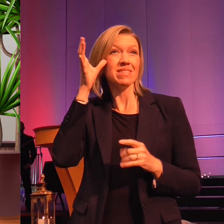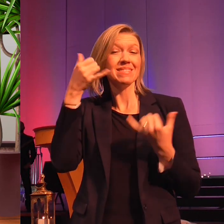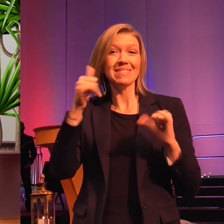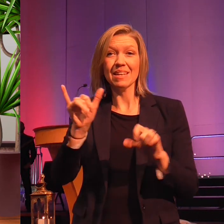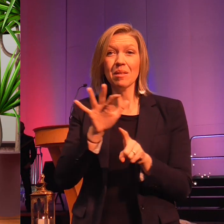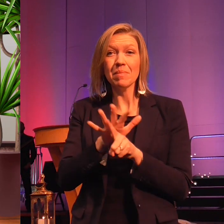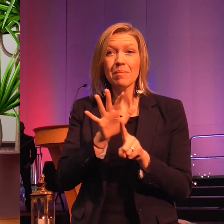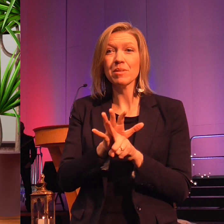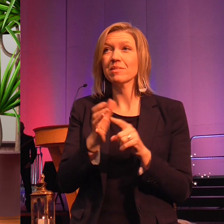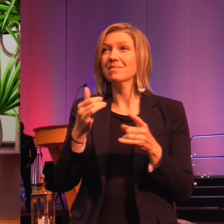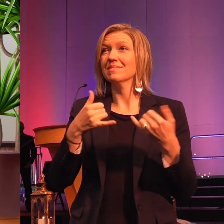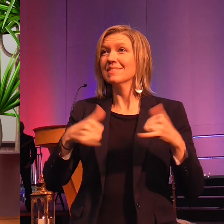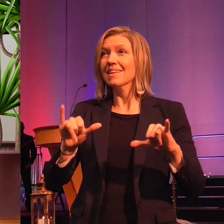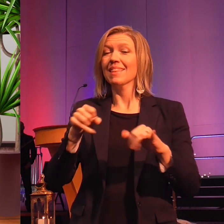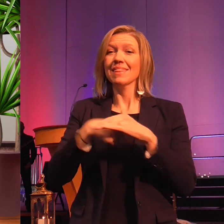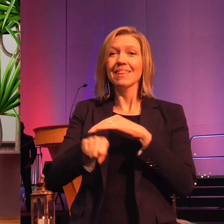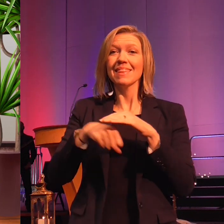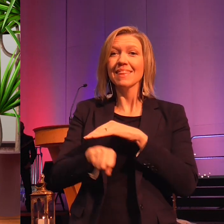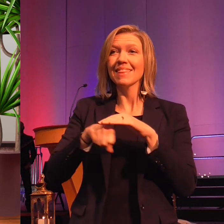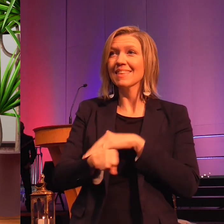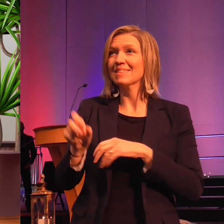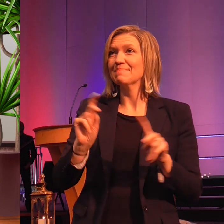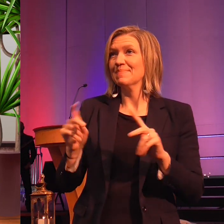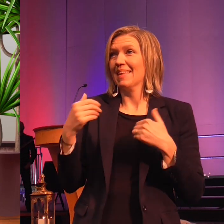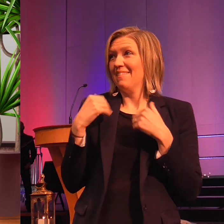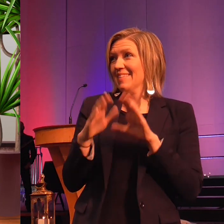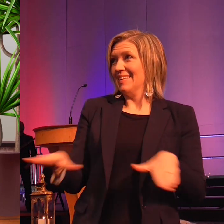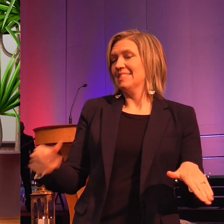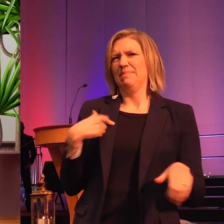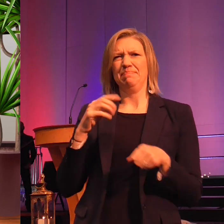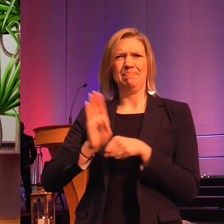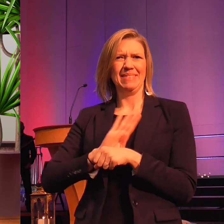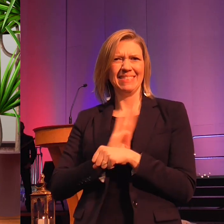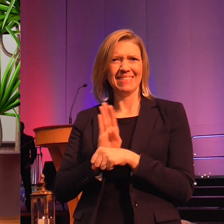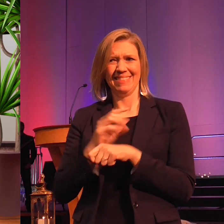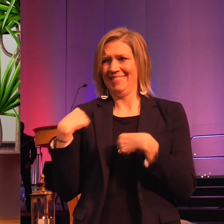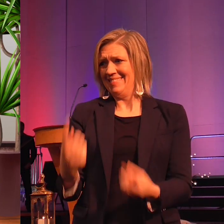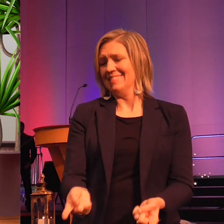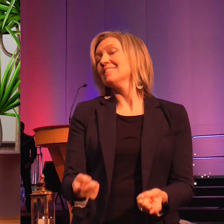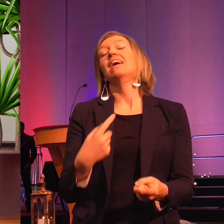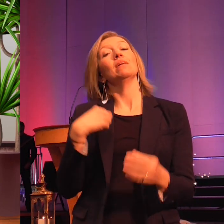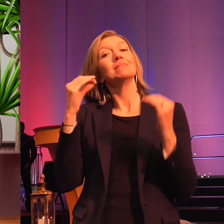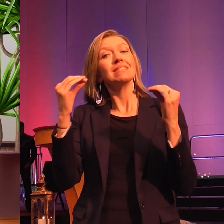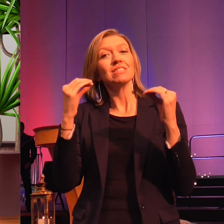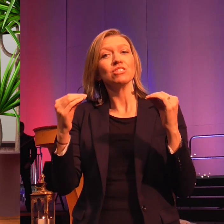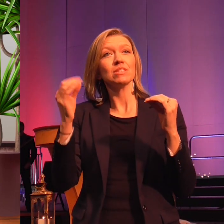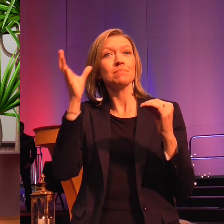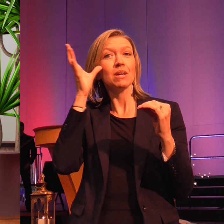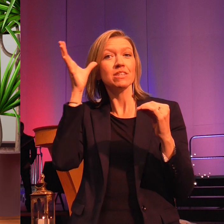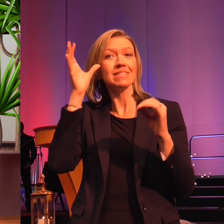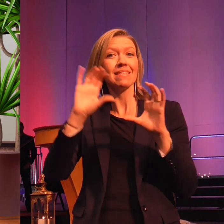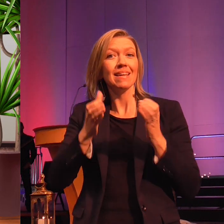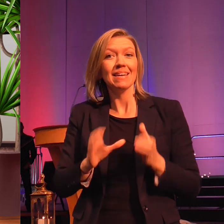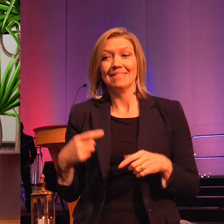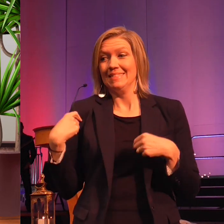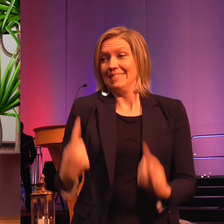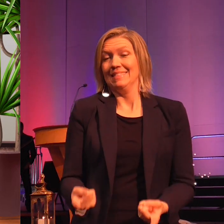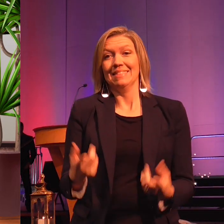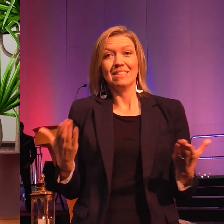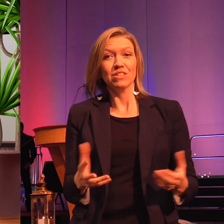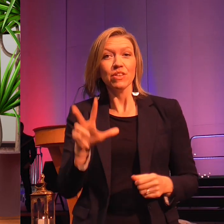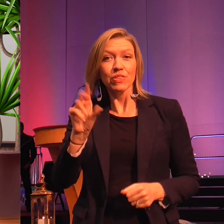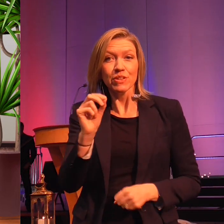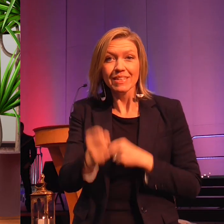having kids, and I'm busier now than I've ever been. And I've been teaching parenting here at Mile High Church for 30 years, and I just love it.